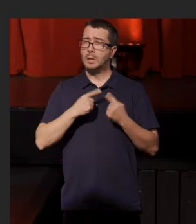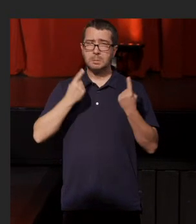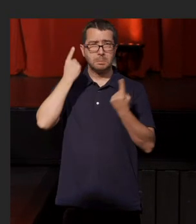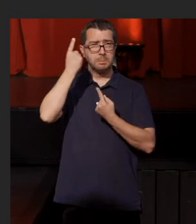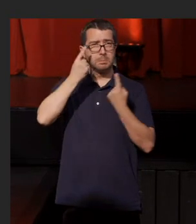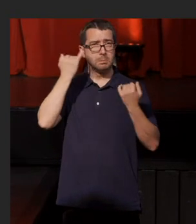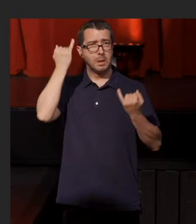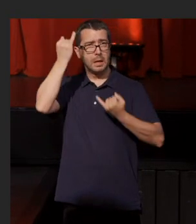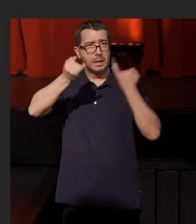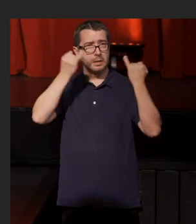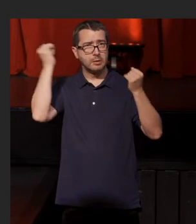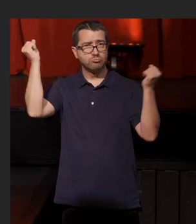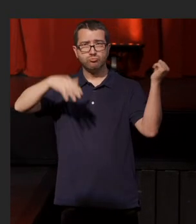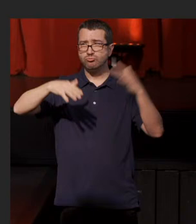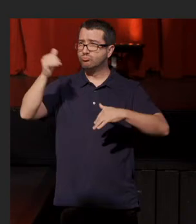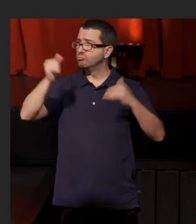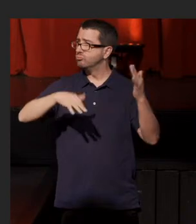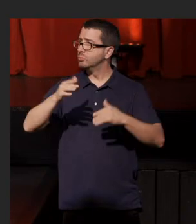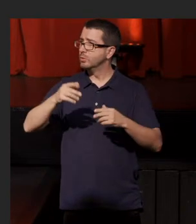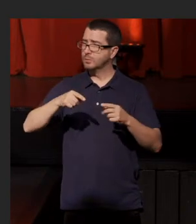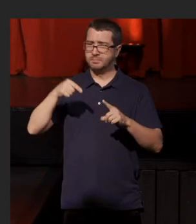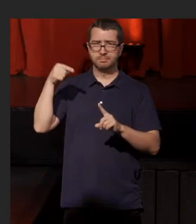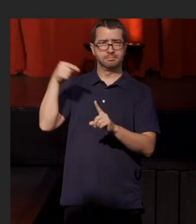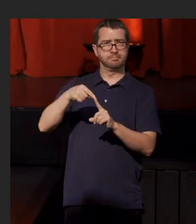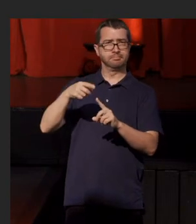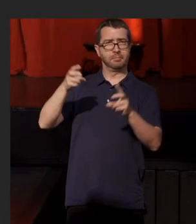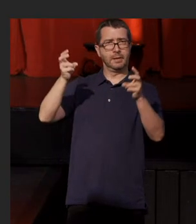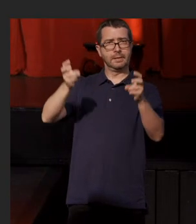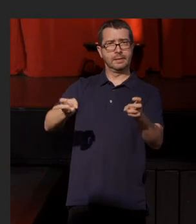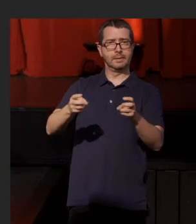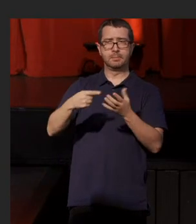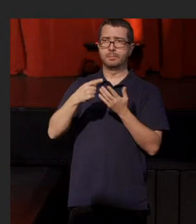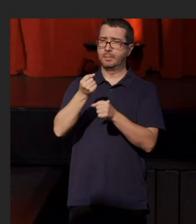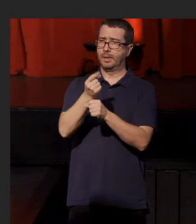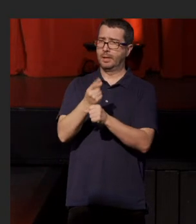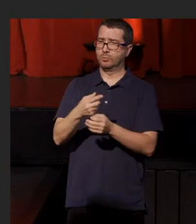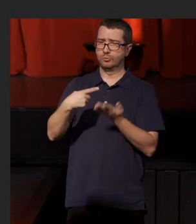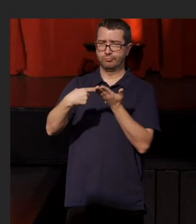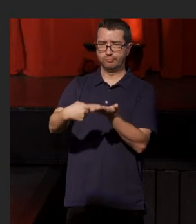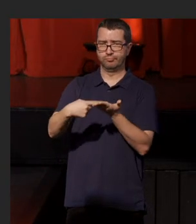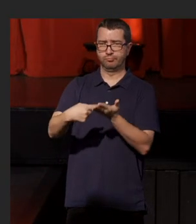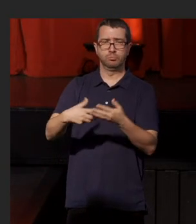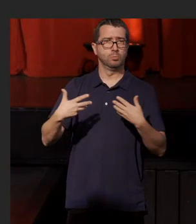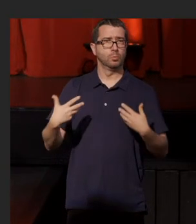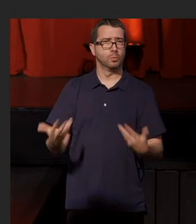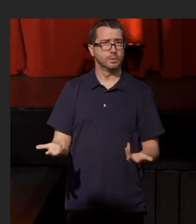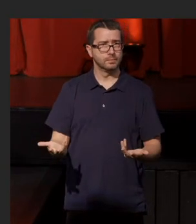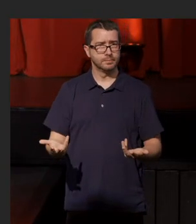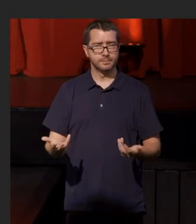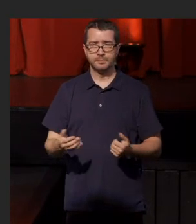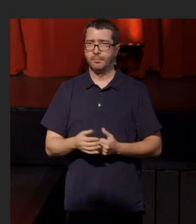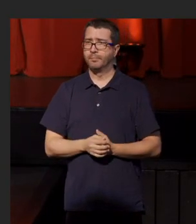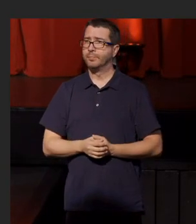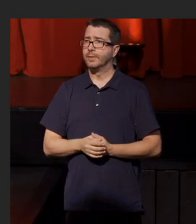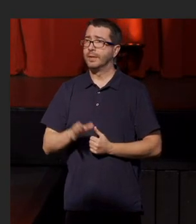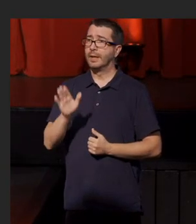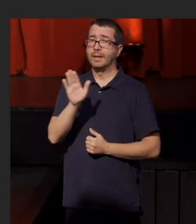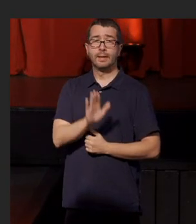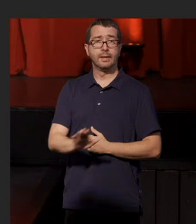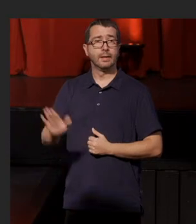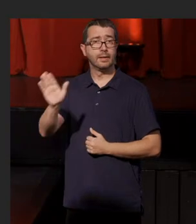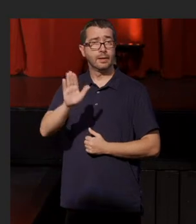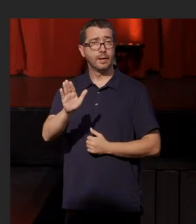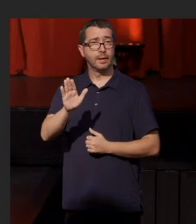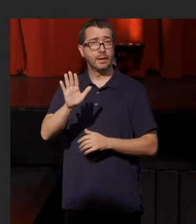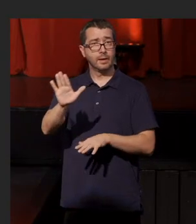brainstorming around what the theme of each of our annual conversations should be. And they are going to start